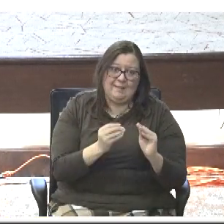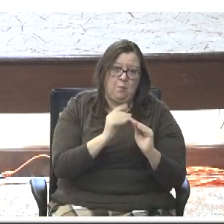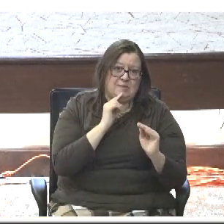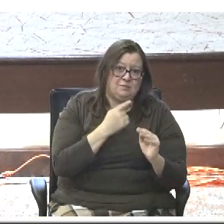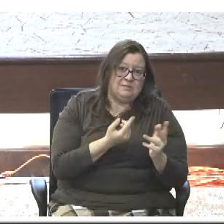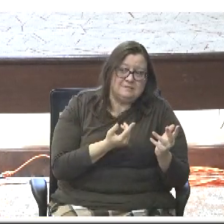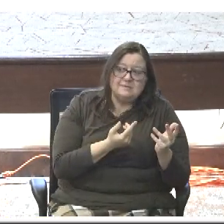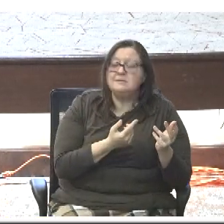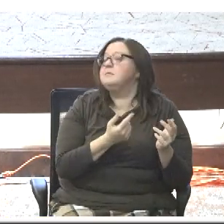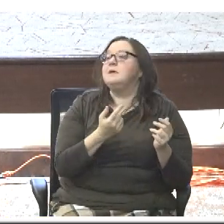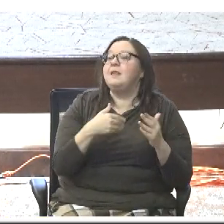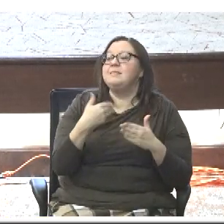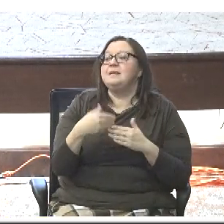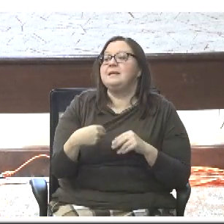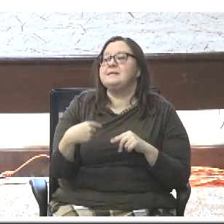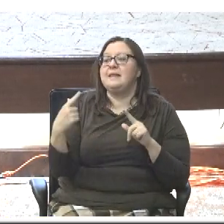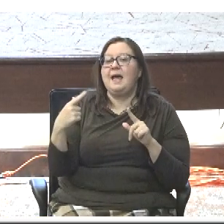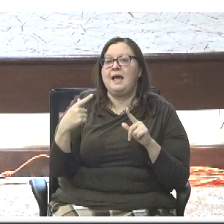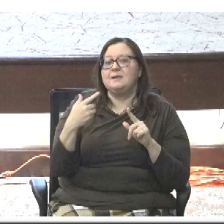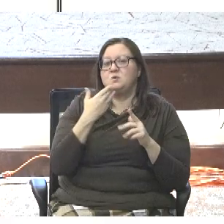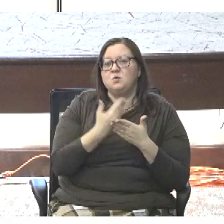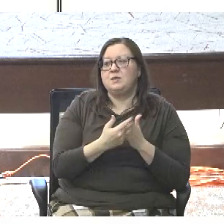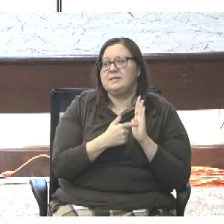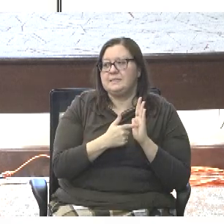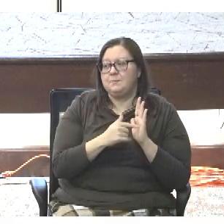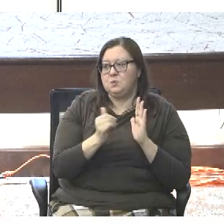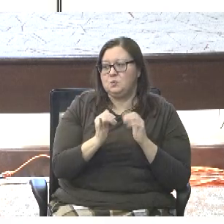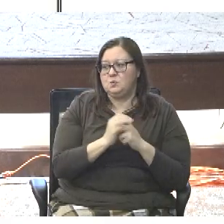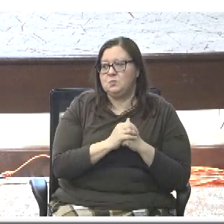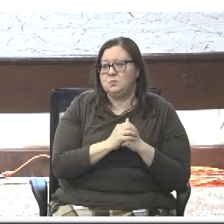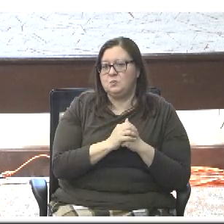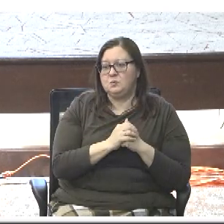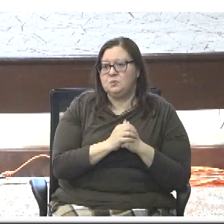good example as well. Let's see if we can get,